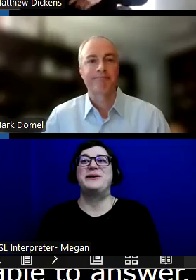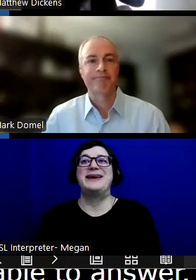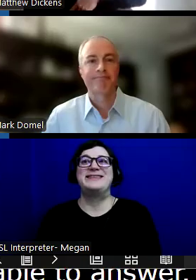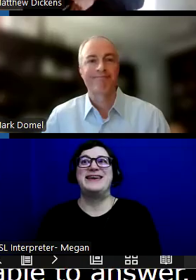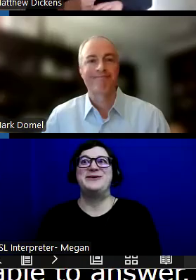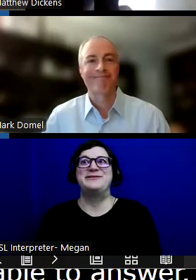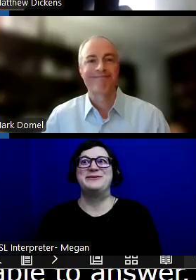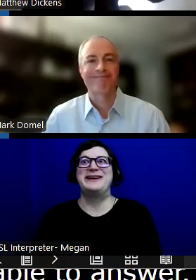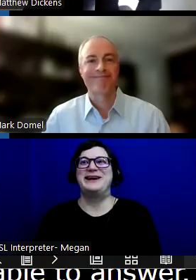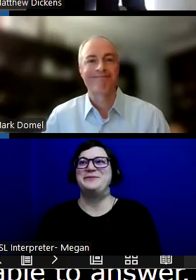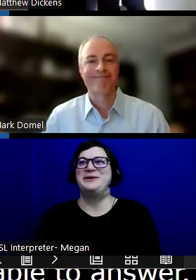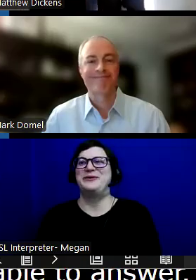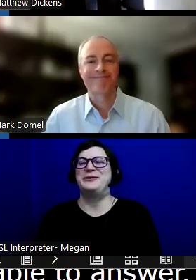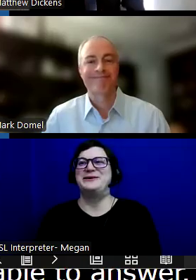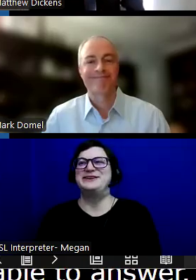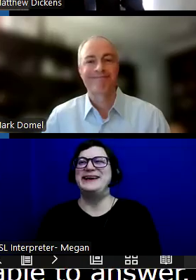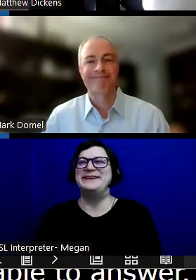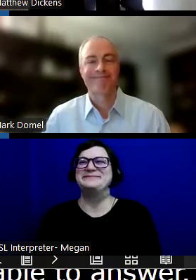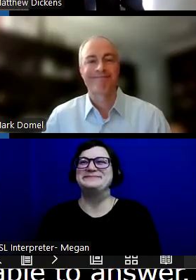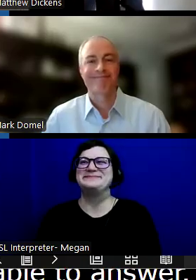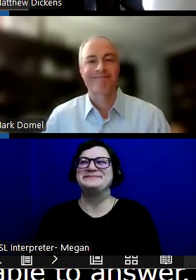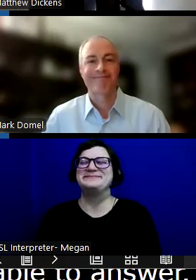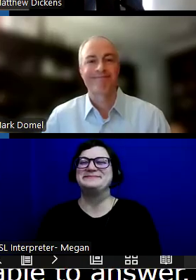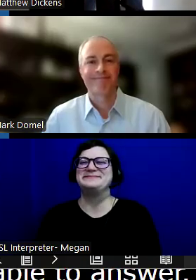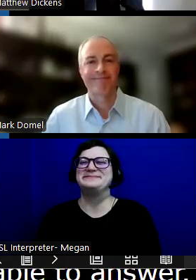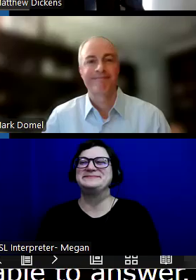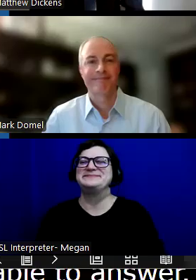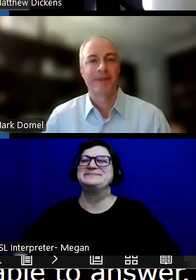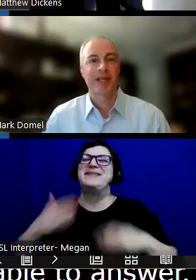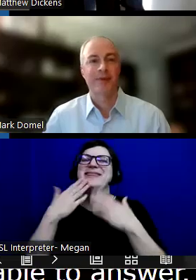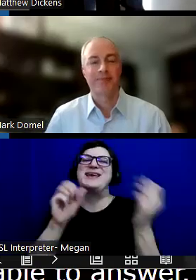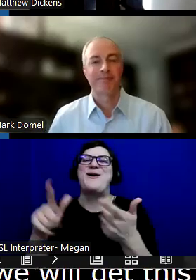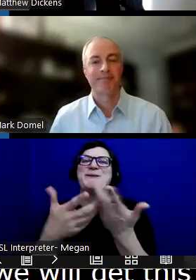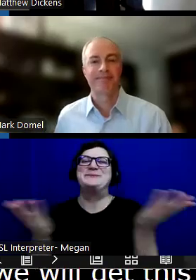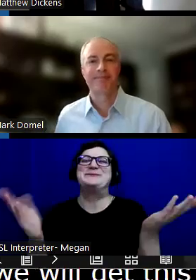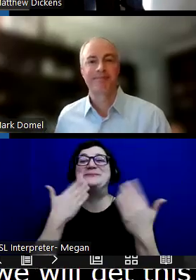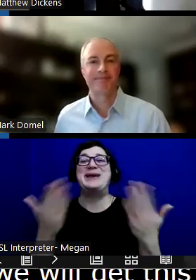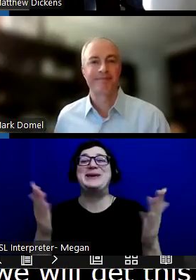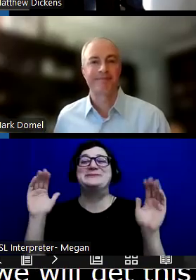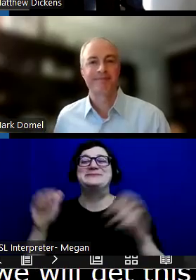So again, thank you everyone, and I hope you have a great rest of your day. Thank you all. Thank you.